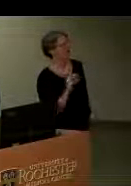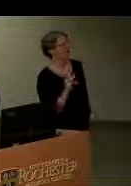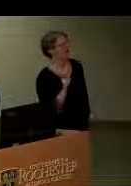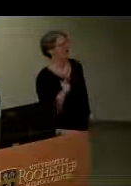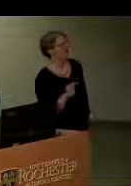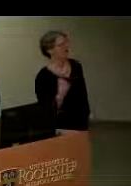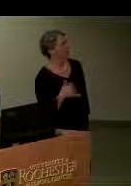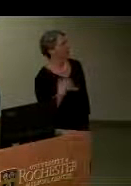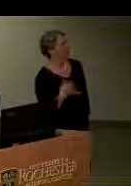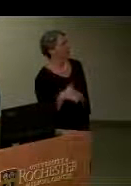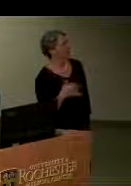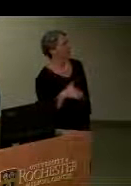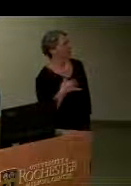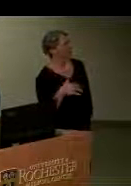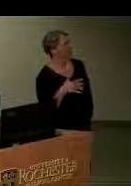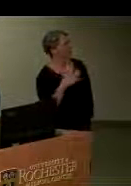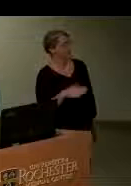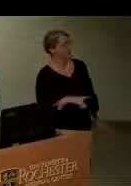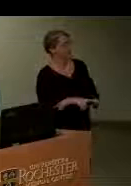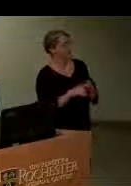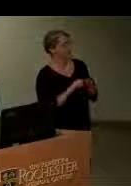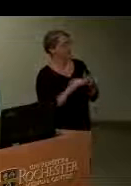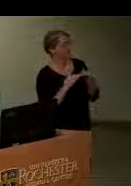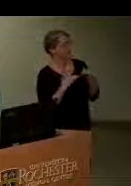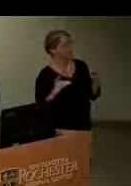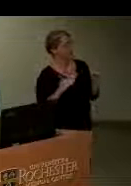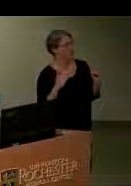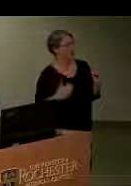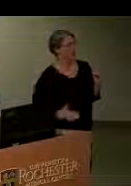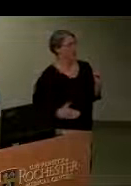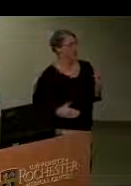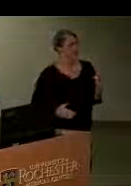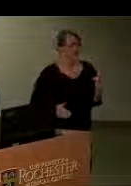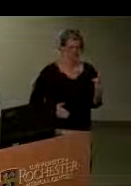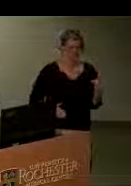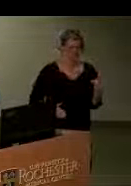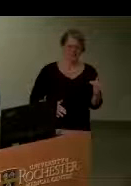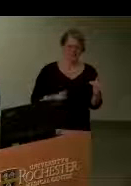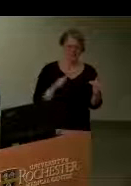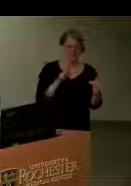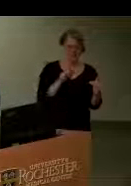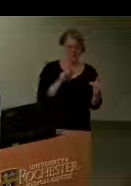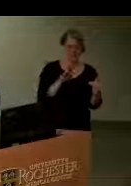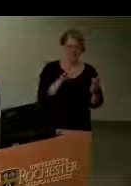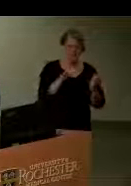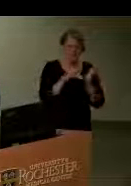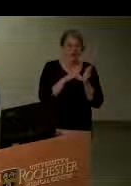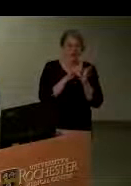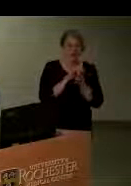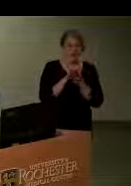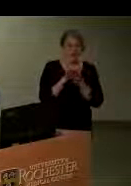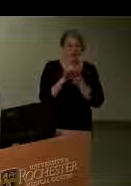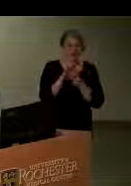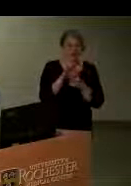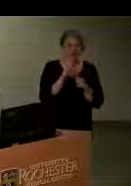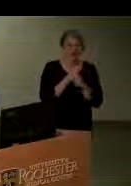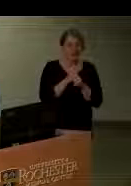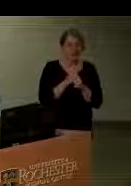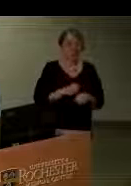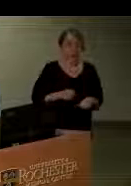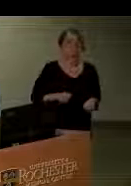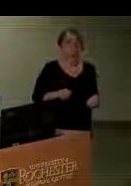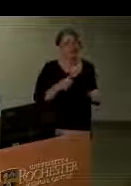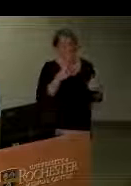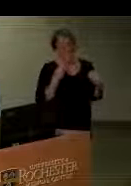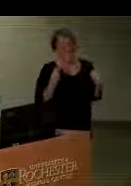my God, oh my God, we've never started somebody that high. That was $34,000 for the year. I said,